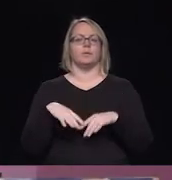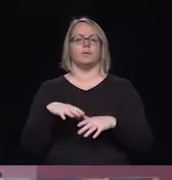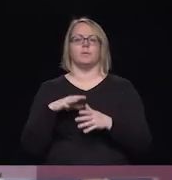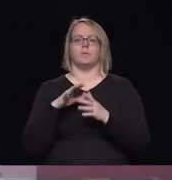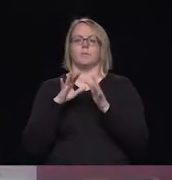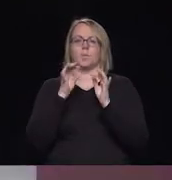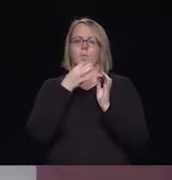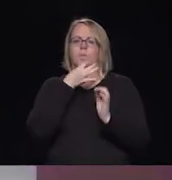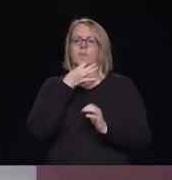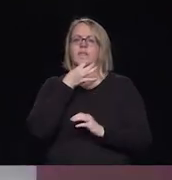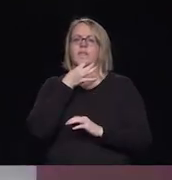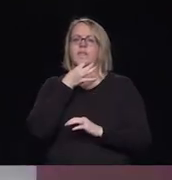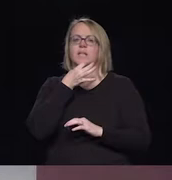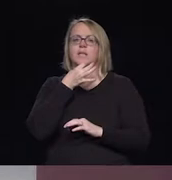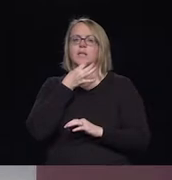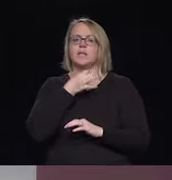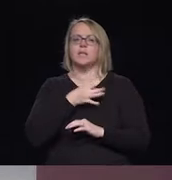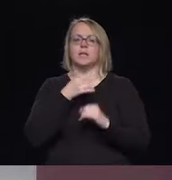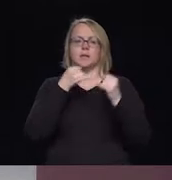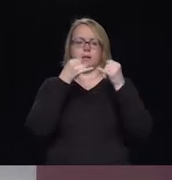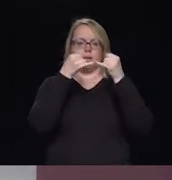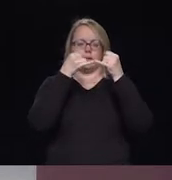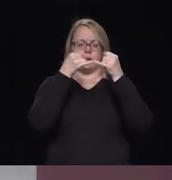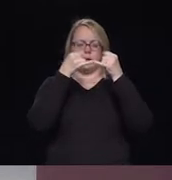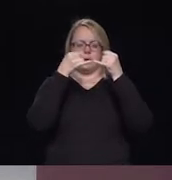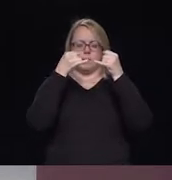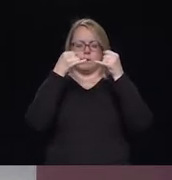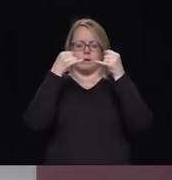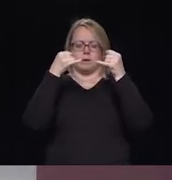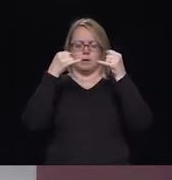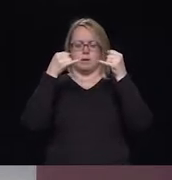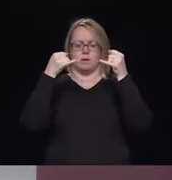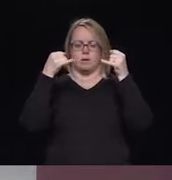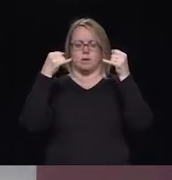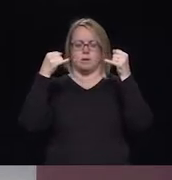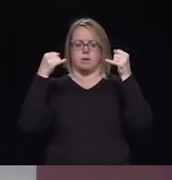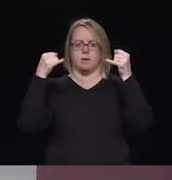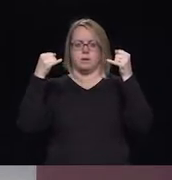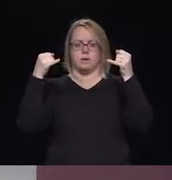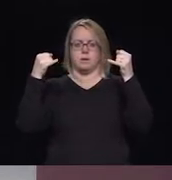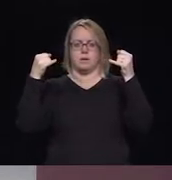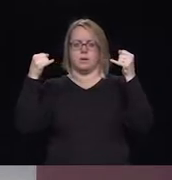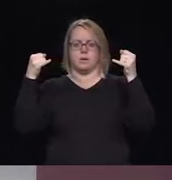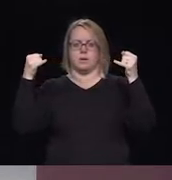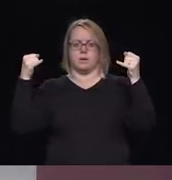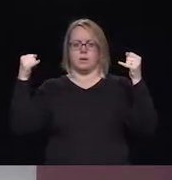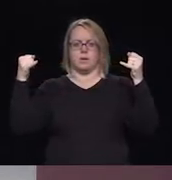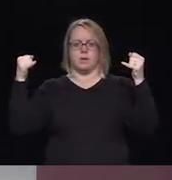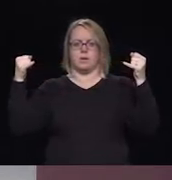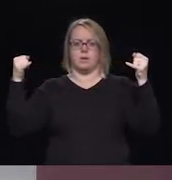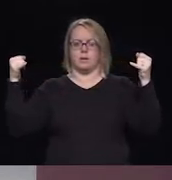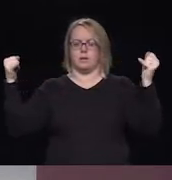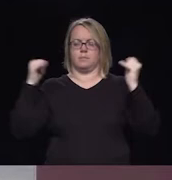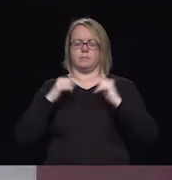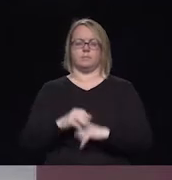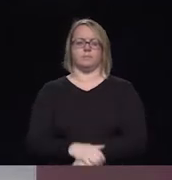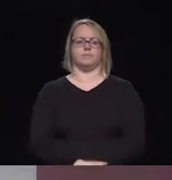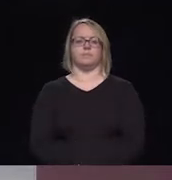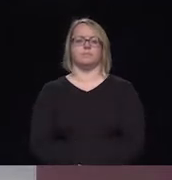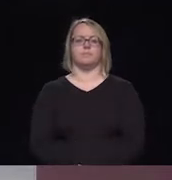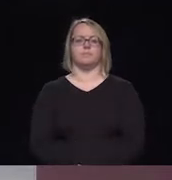just a little bit of light blue, very pale, very soft application,